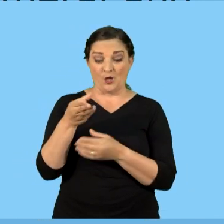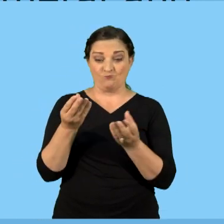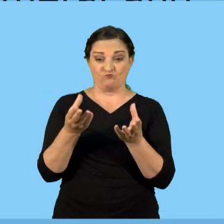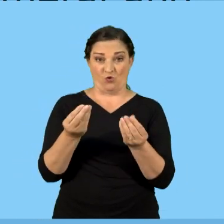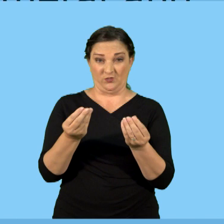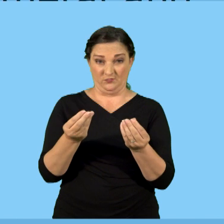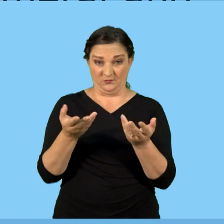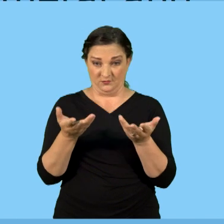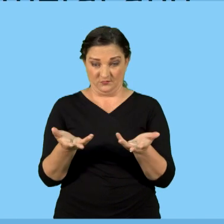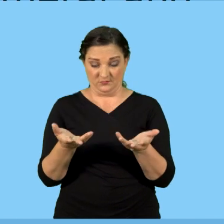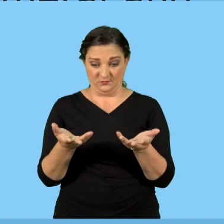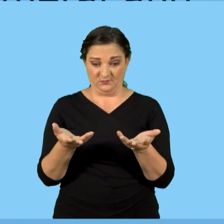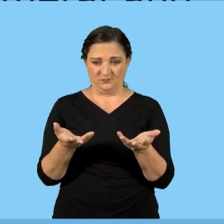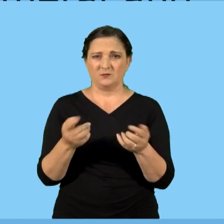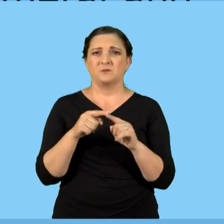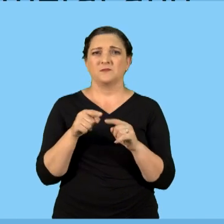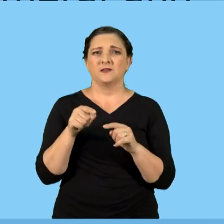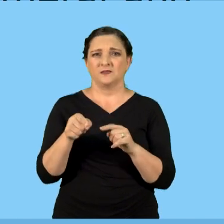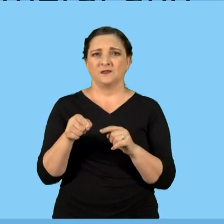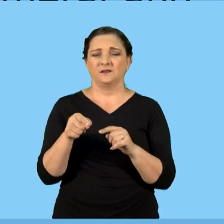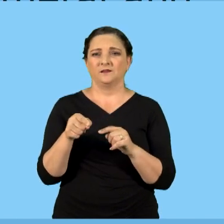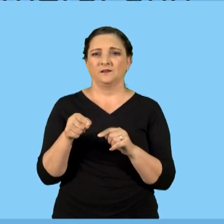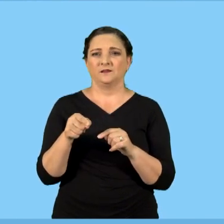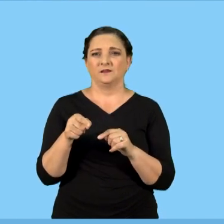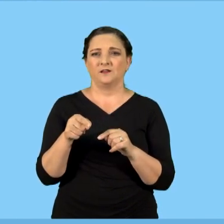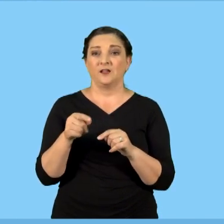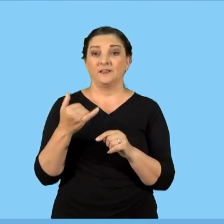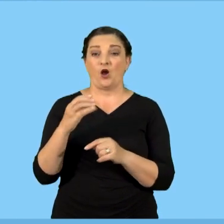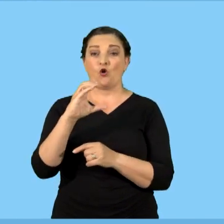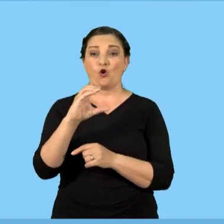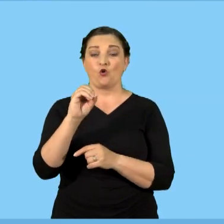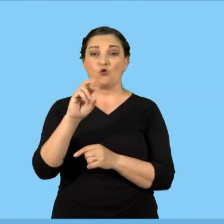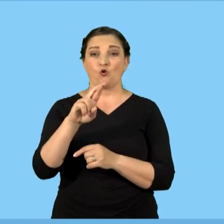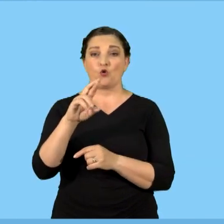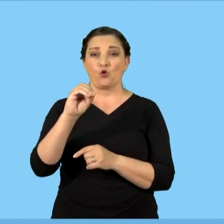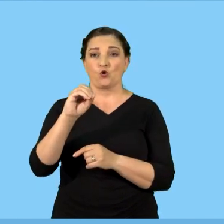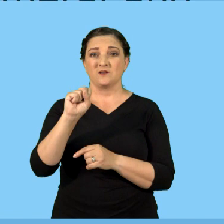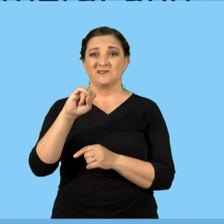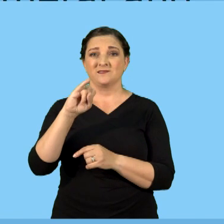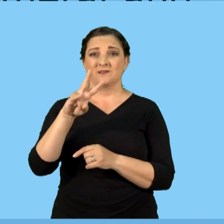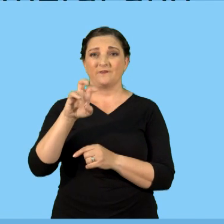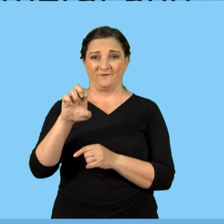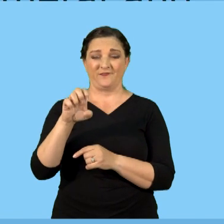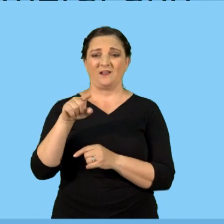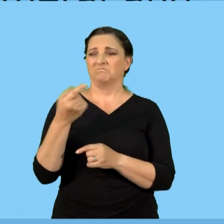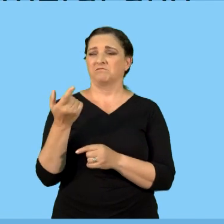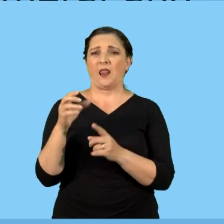if an area contains moisture, then that area is referred to as having a corrosive